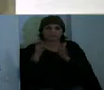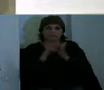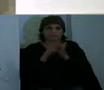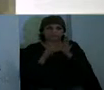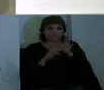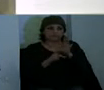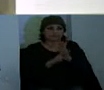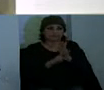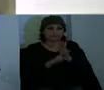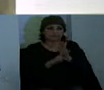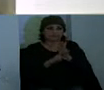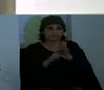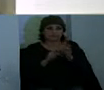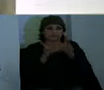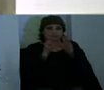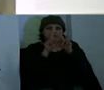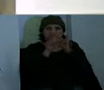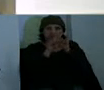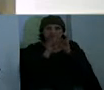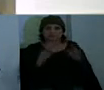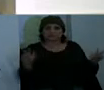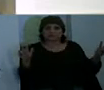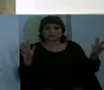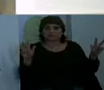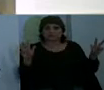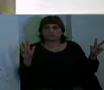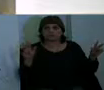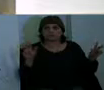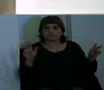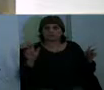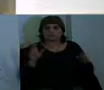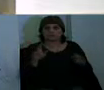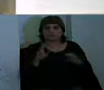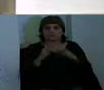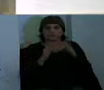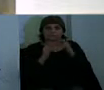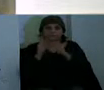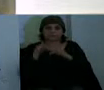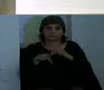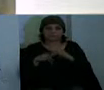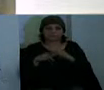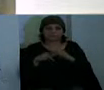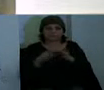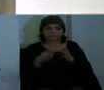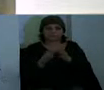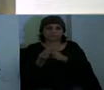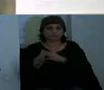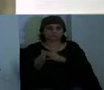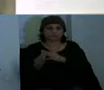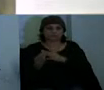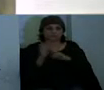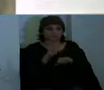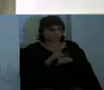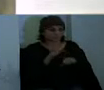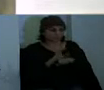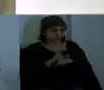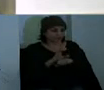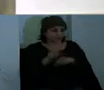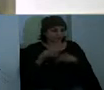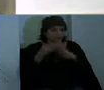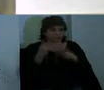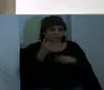our treasures with MCCs all around the world. Our church gives 1% of all our